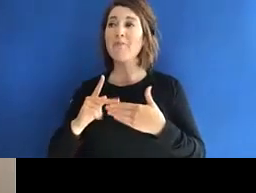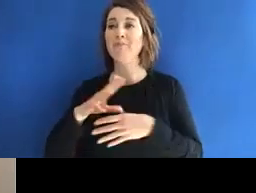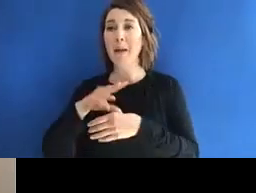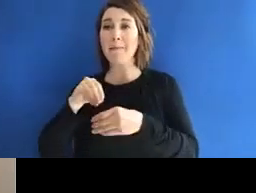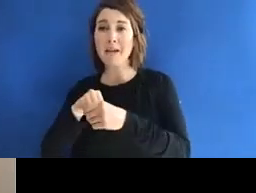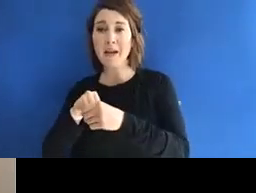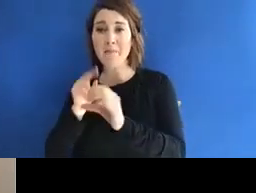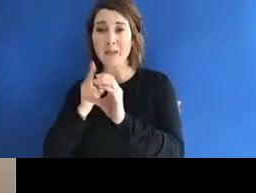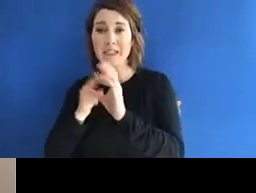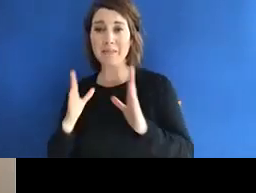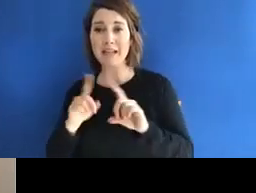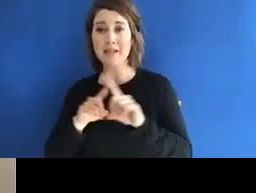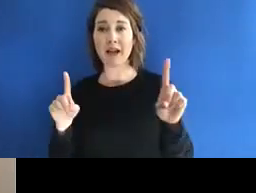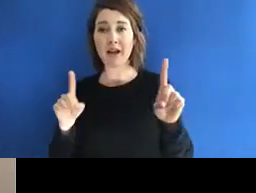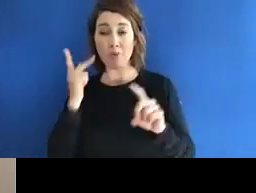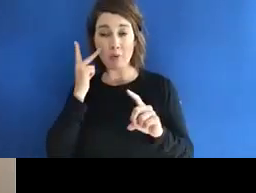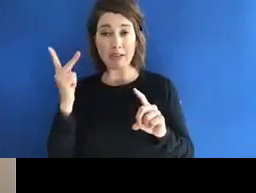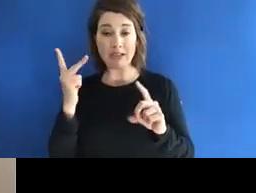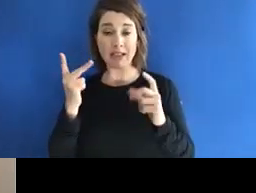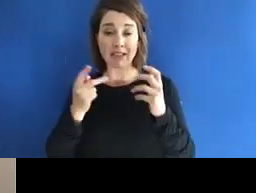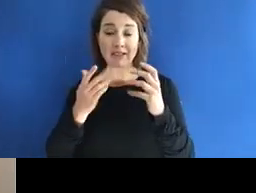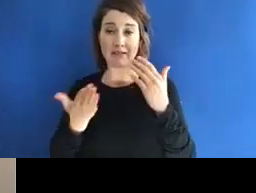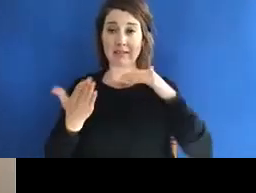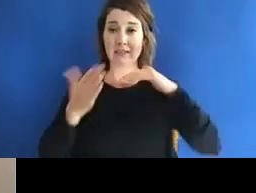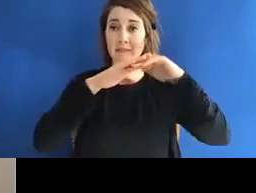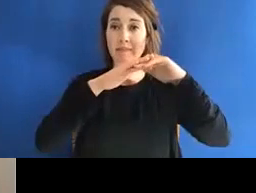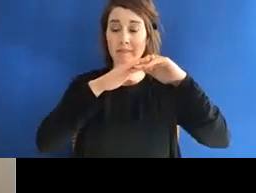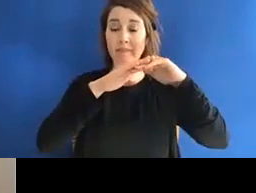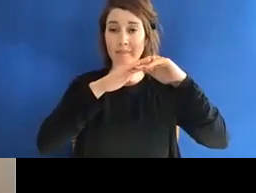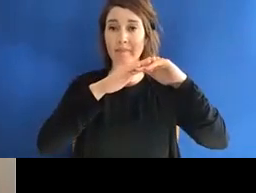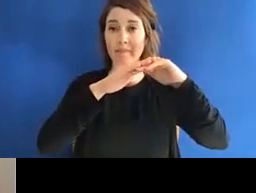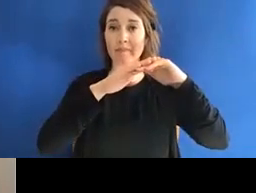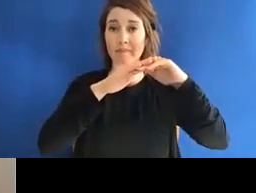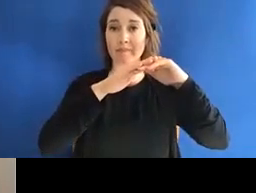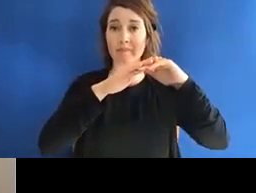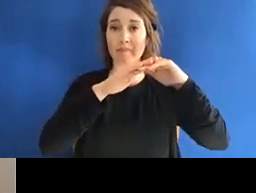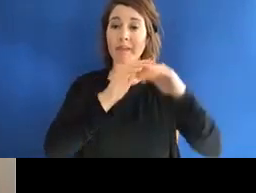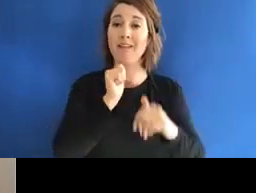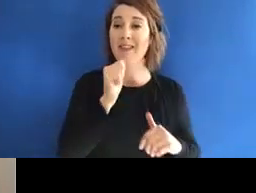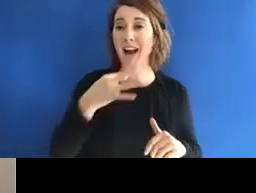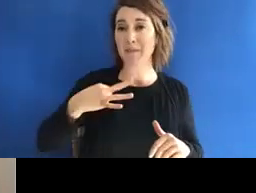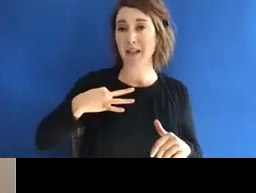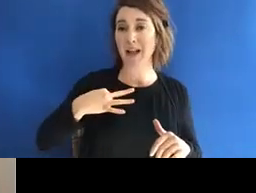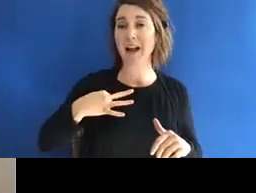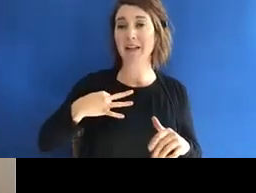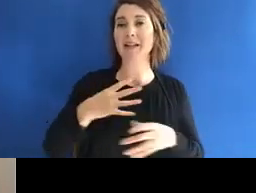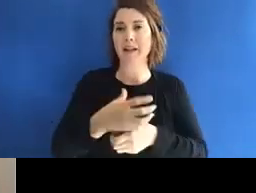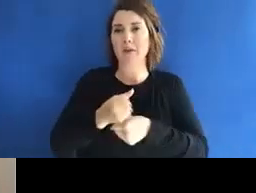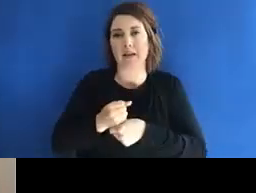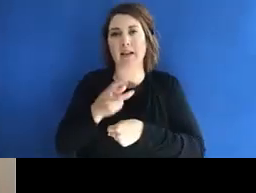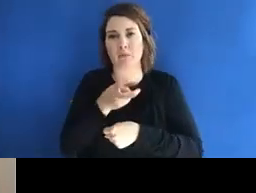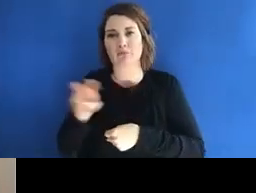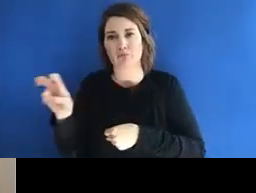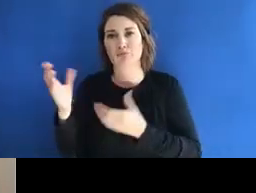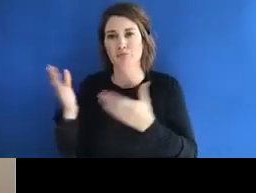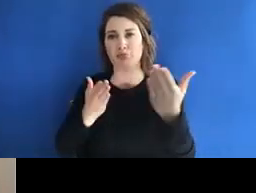substantial growth in the number of students who have not applied who are receiving pre-employment transition services over the past 3